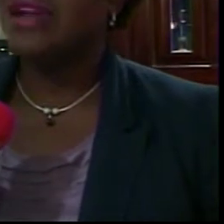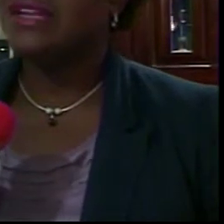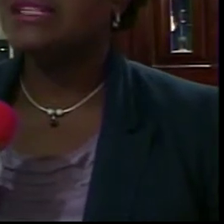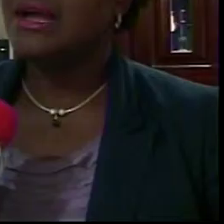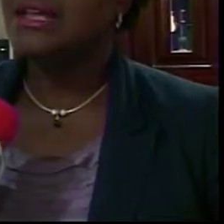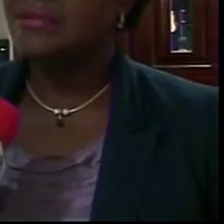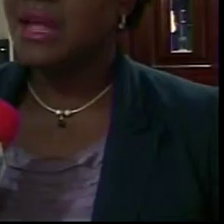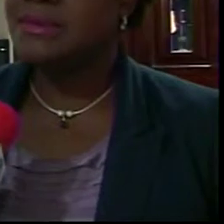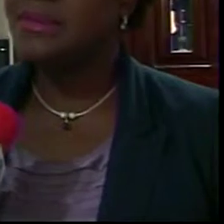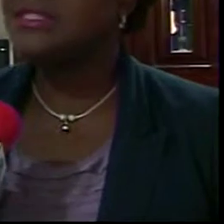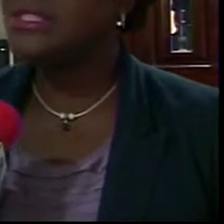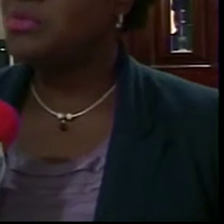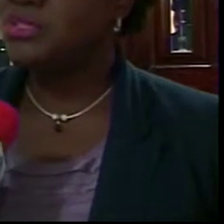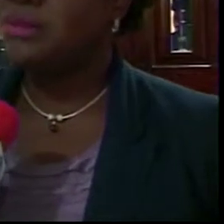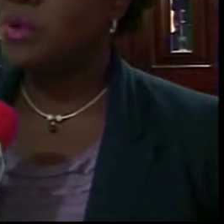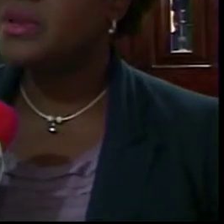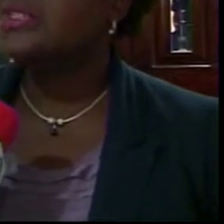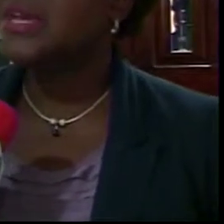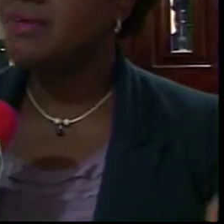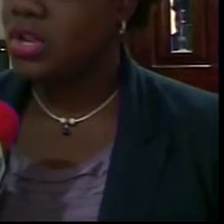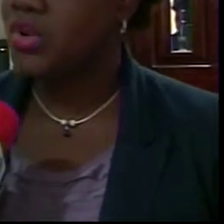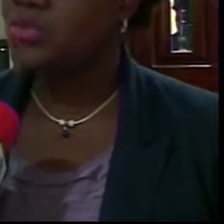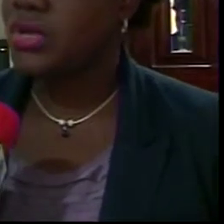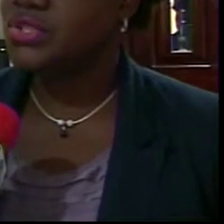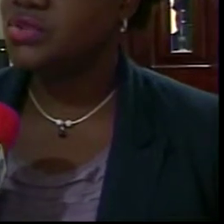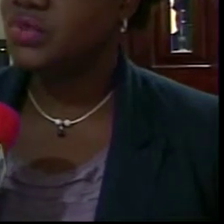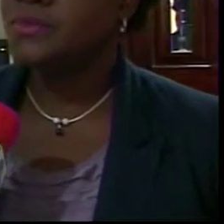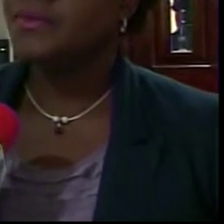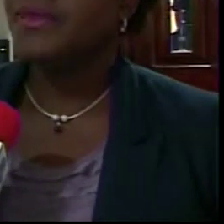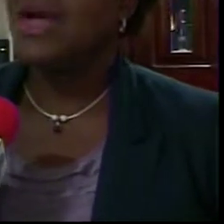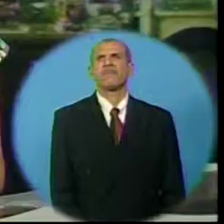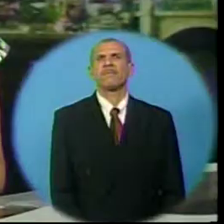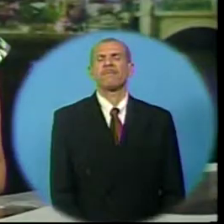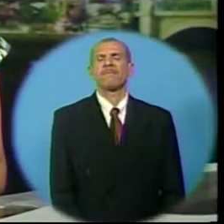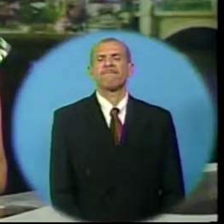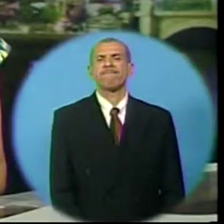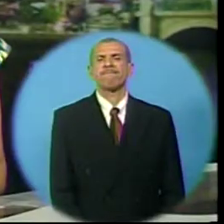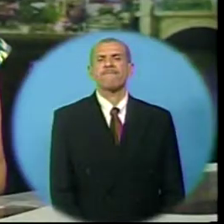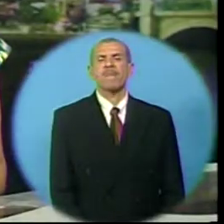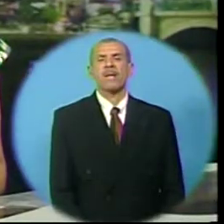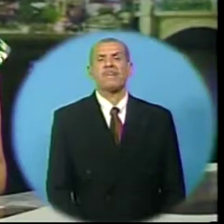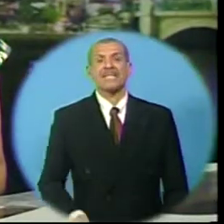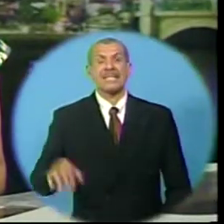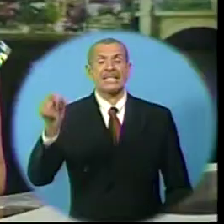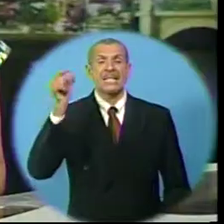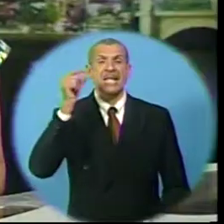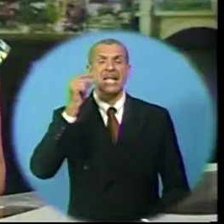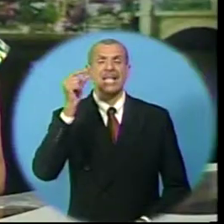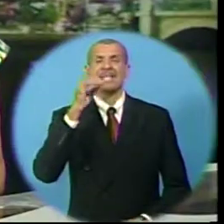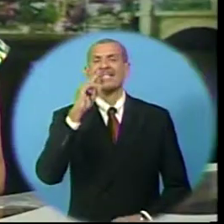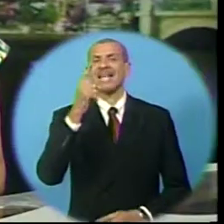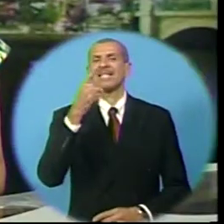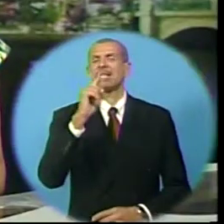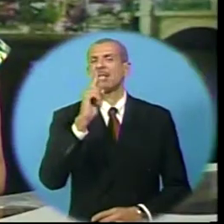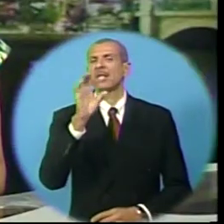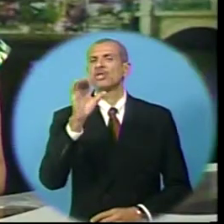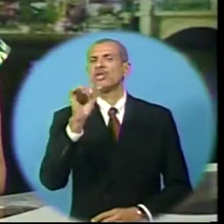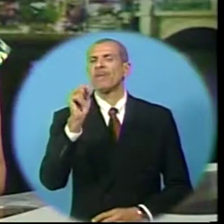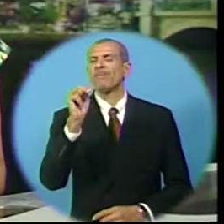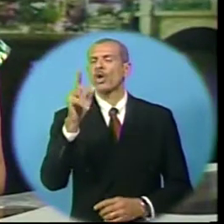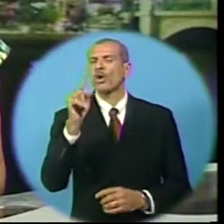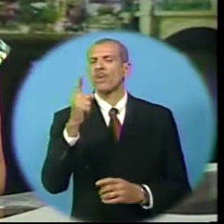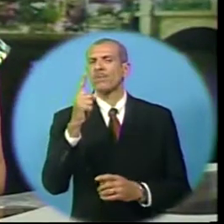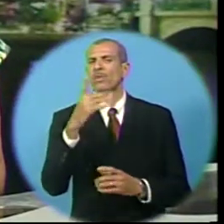that, I recognize that as a business community in Barbados, we have a lot of work to do. Mrs. Gale says the Chamber will therefore be seeking to